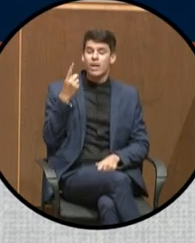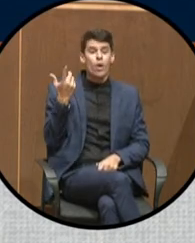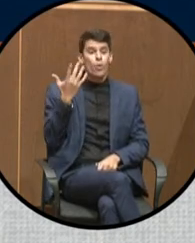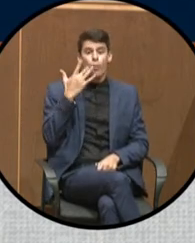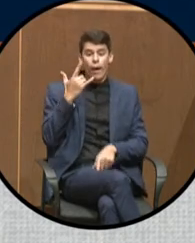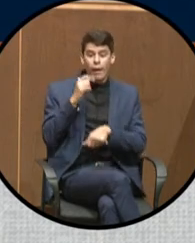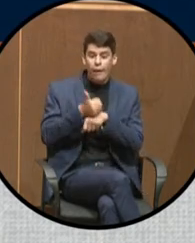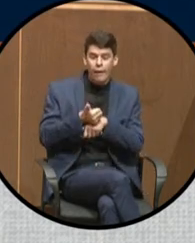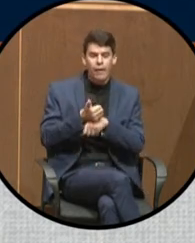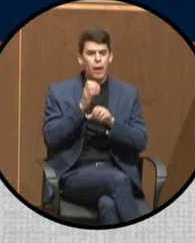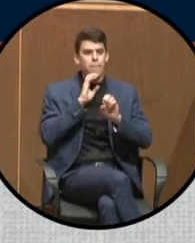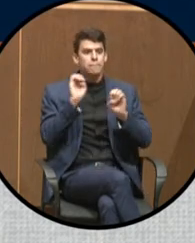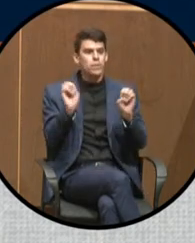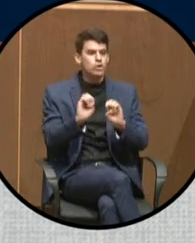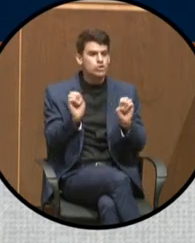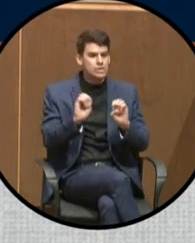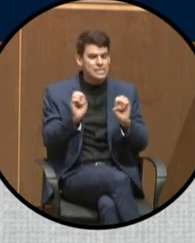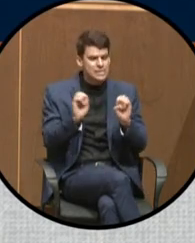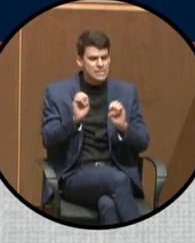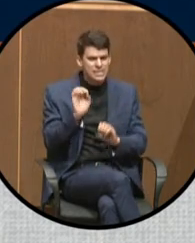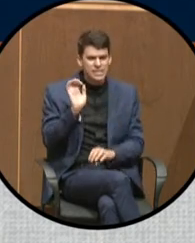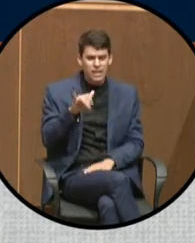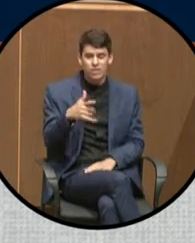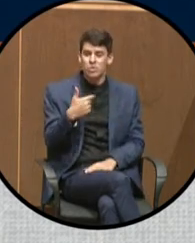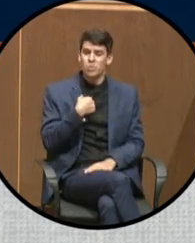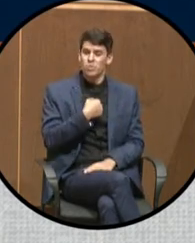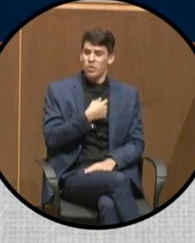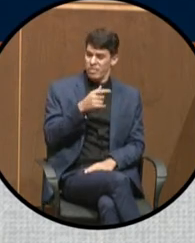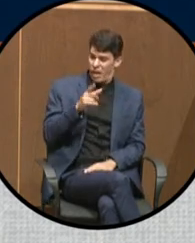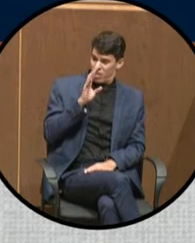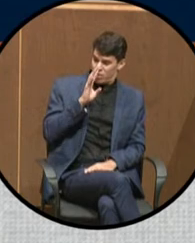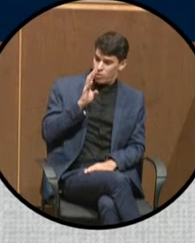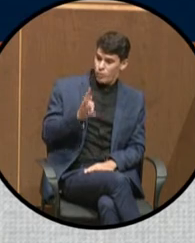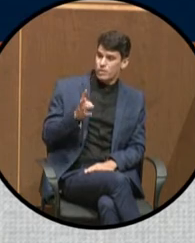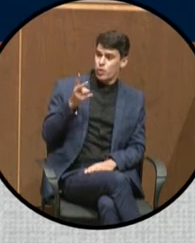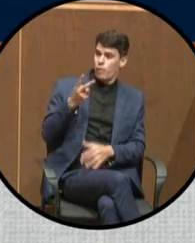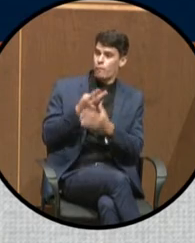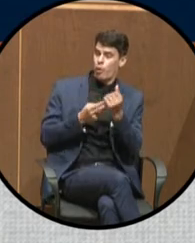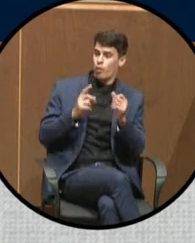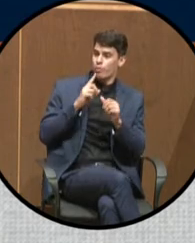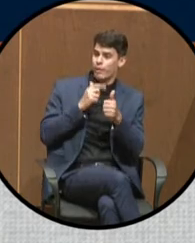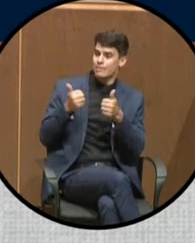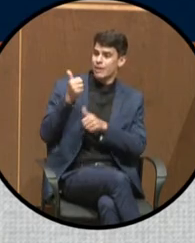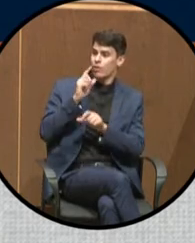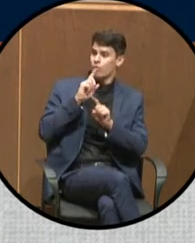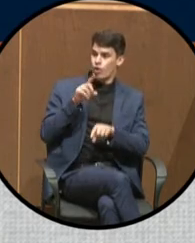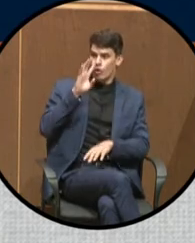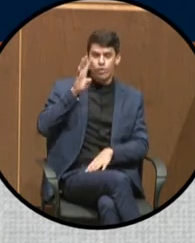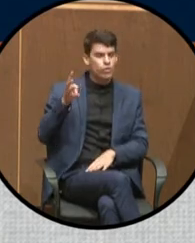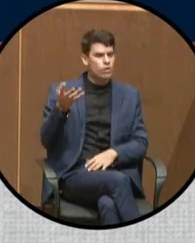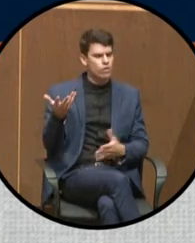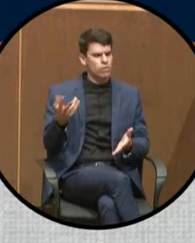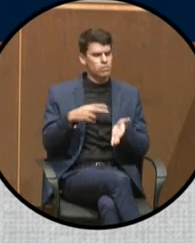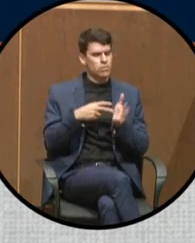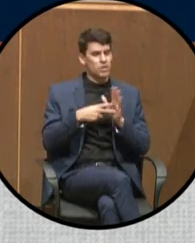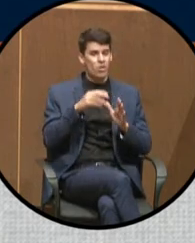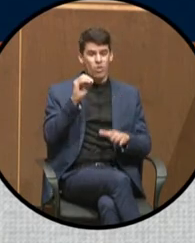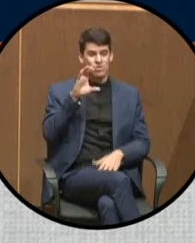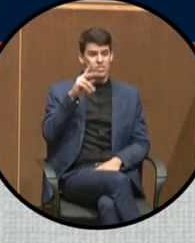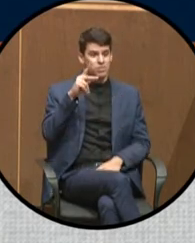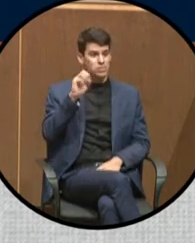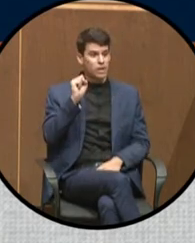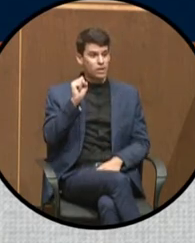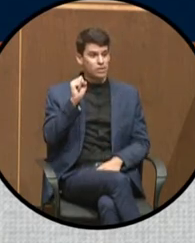emergency enactment. This blatant disregard of these two executive orders sends a message that the Orange County Public School